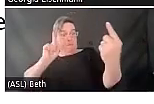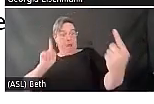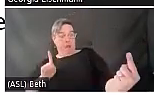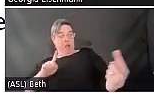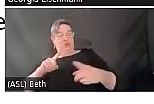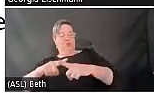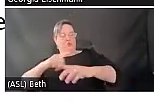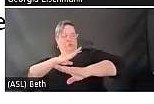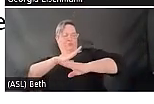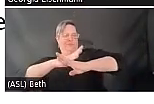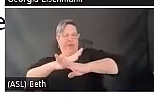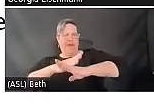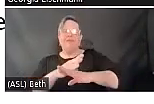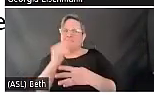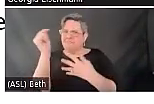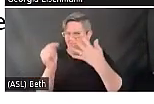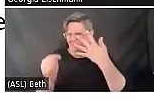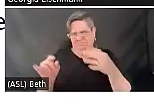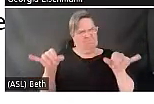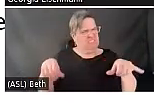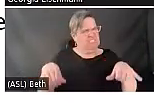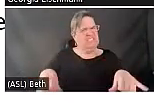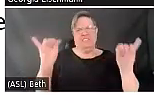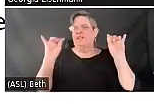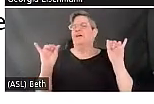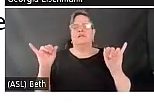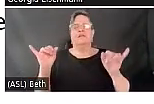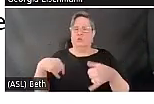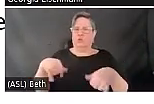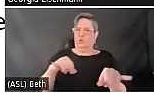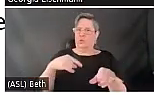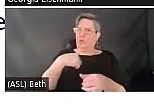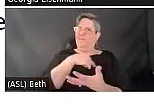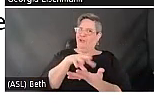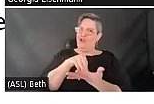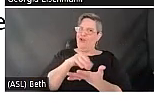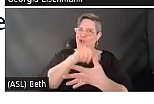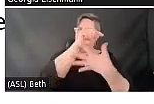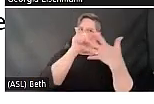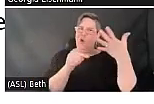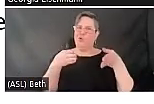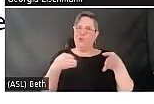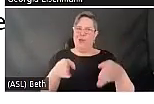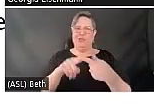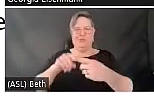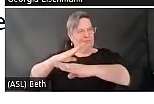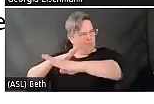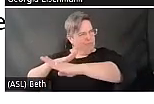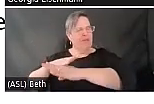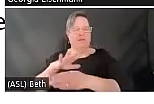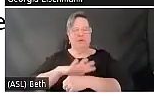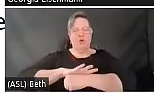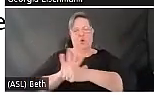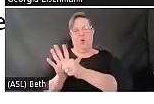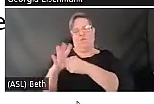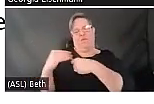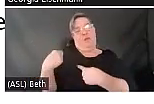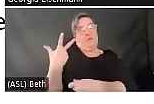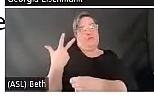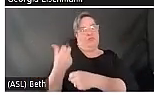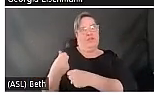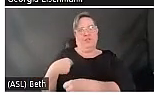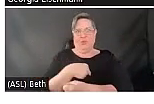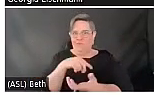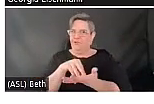ways to protect yourself when we first understood COVID was a new infection we were dealing with. Next slide.